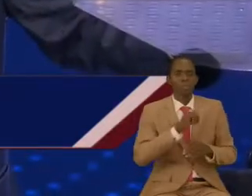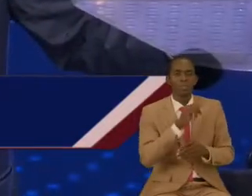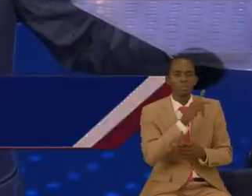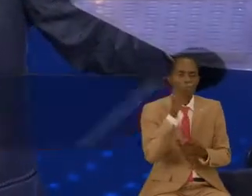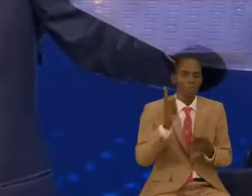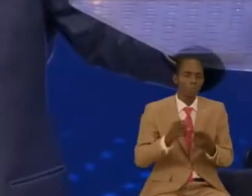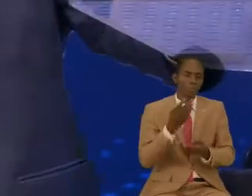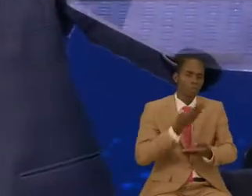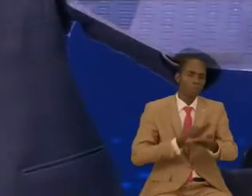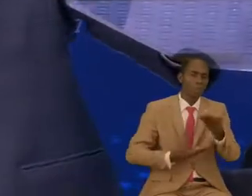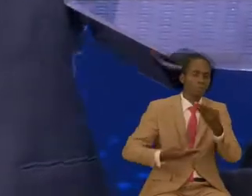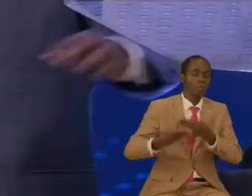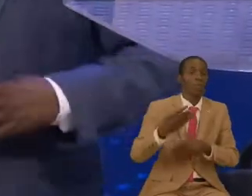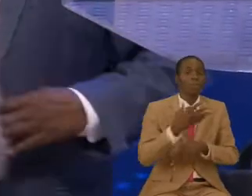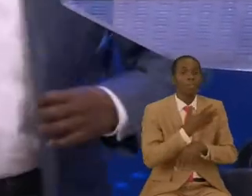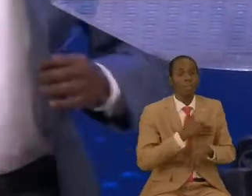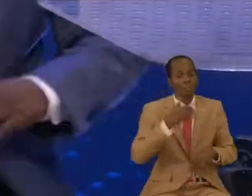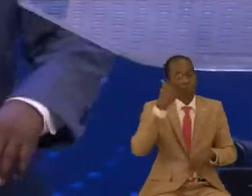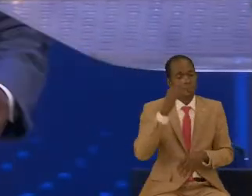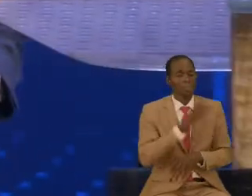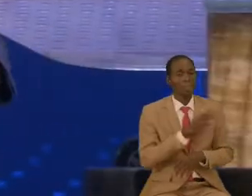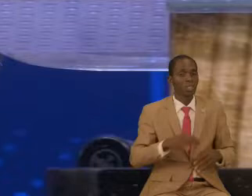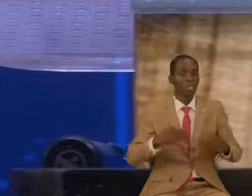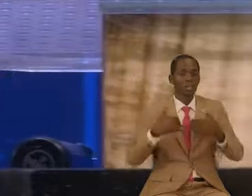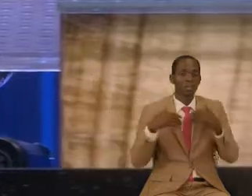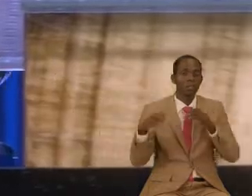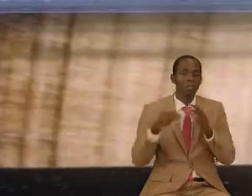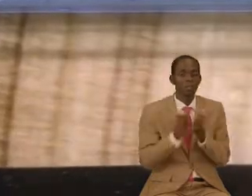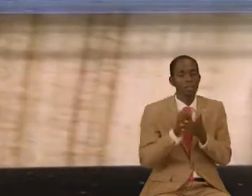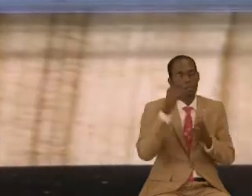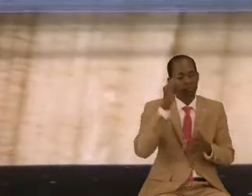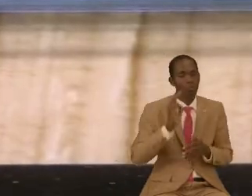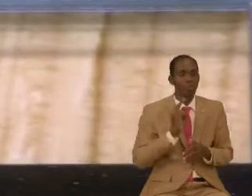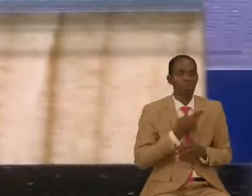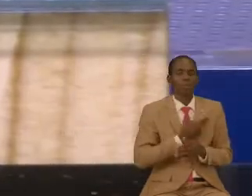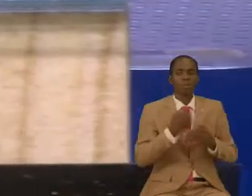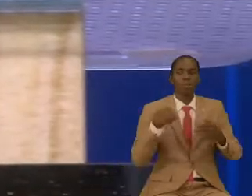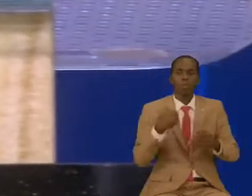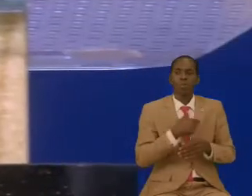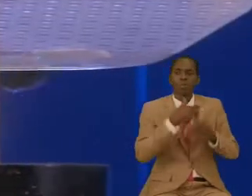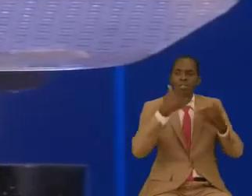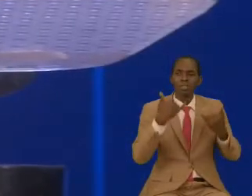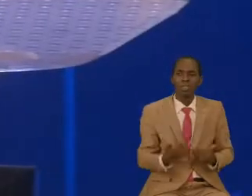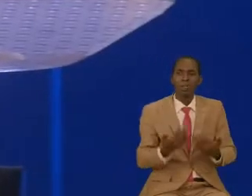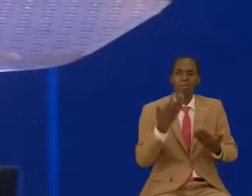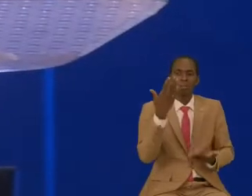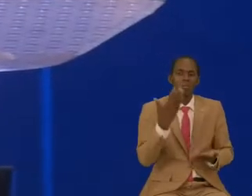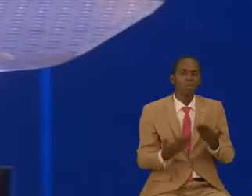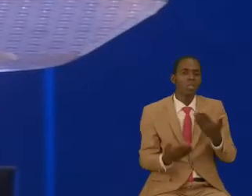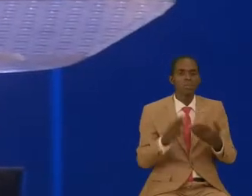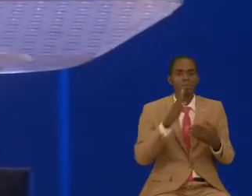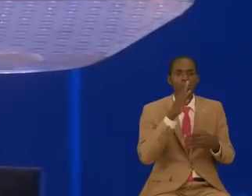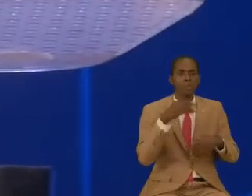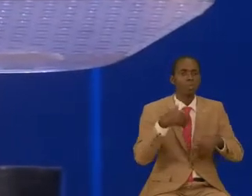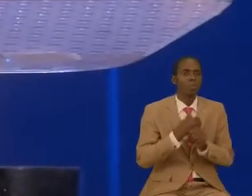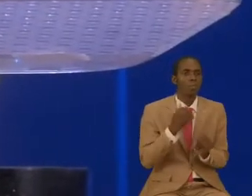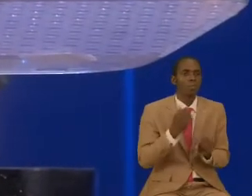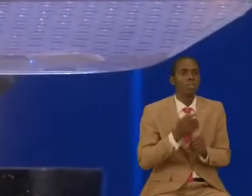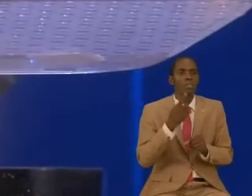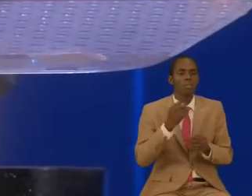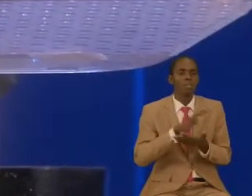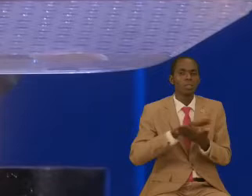and because he's done that for us, we now might be made the righteousness